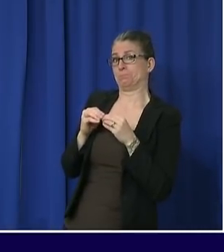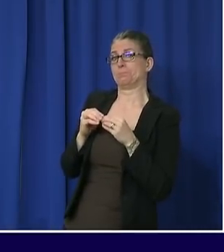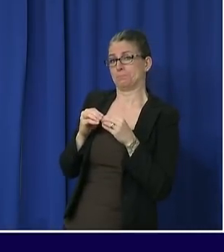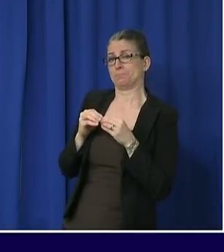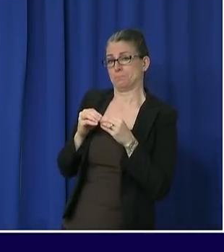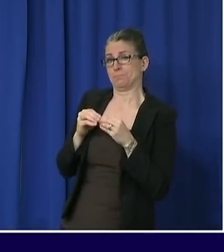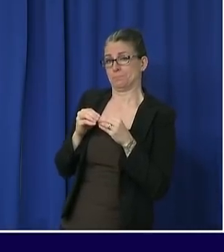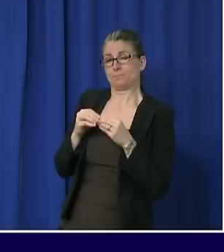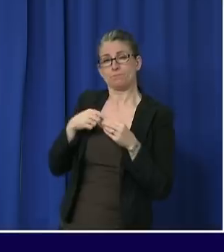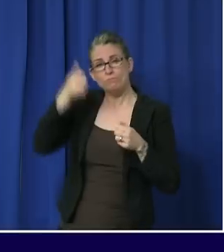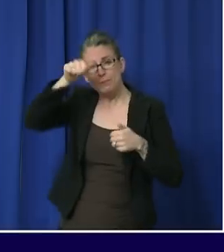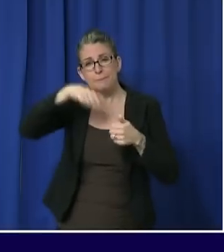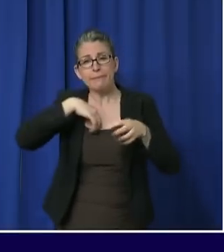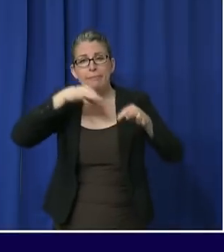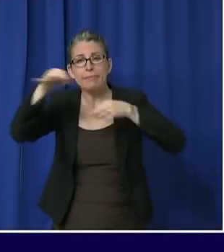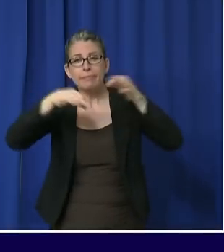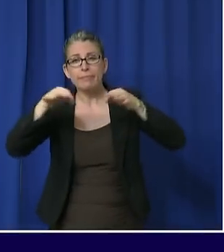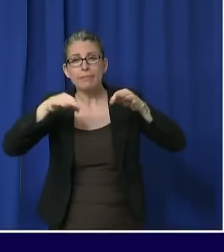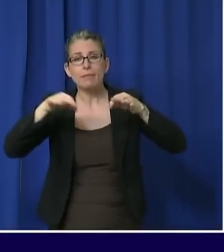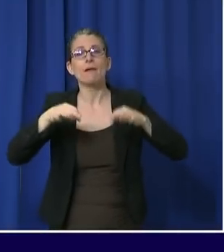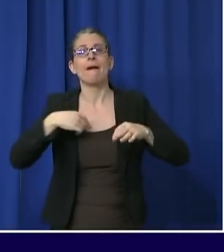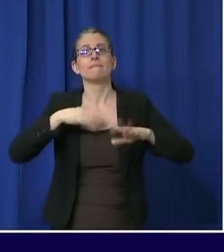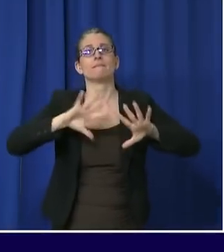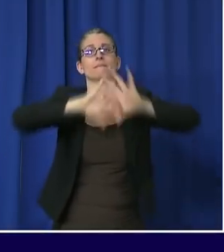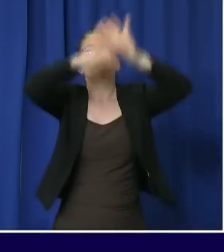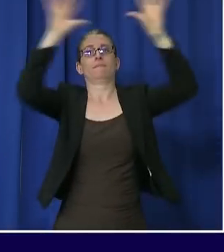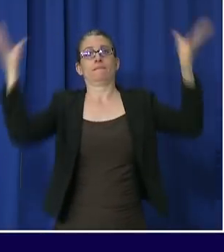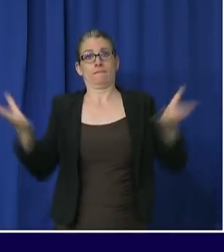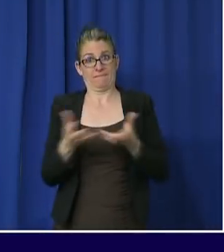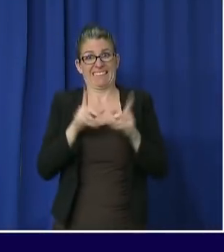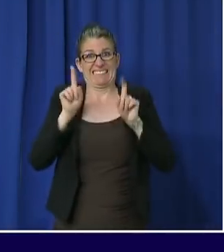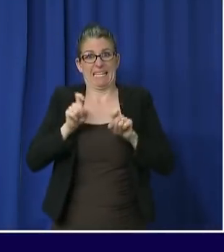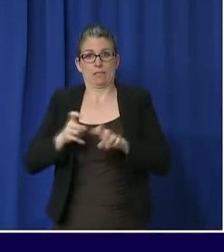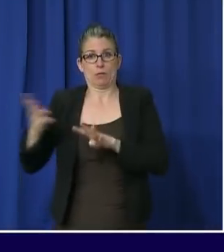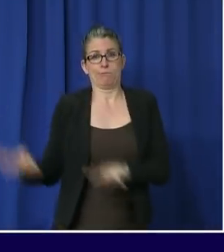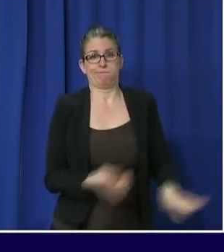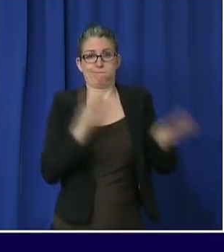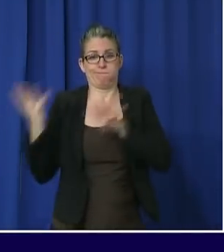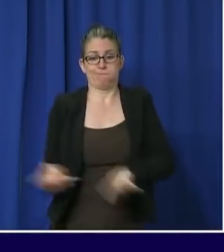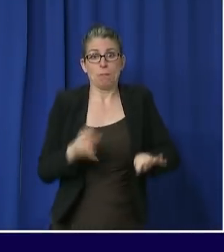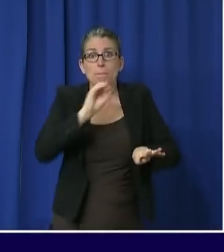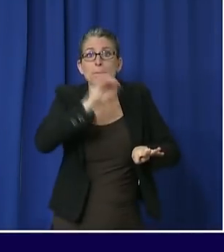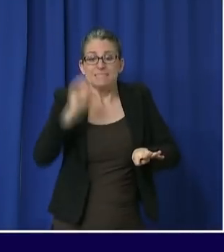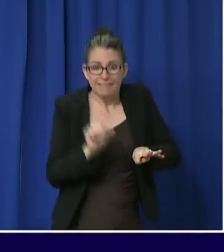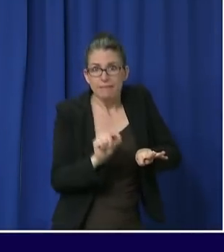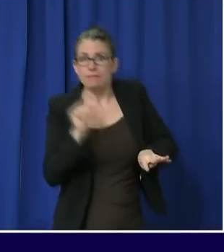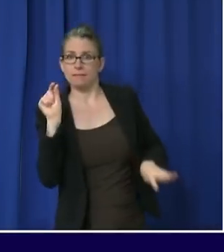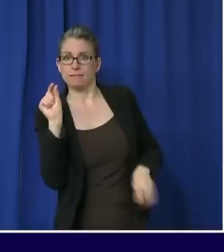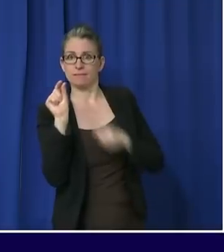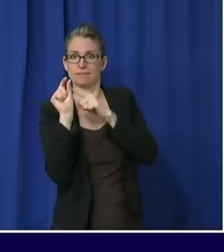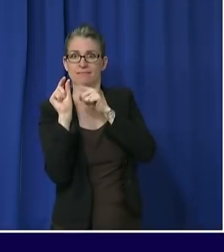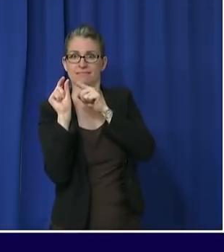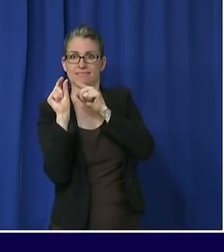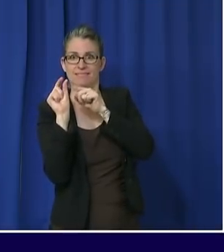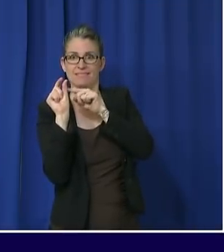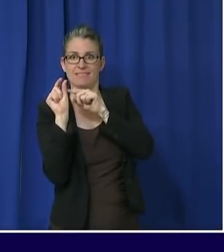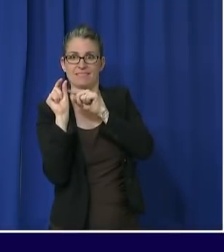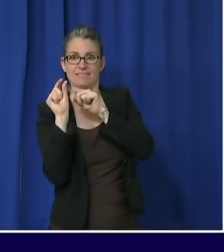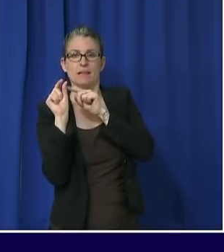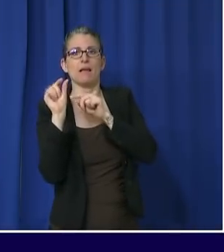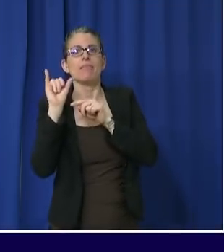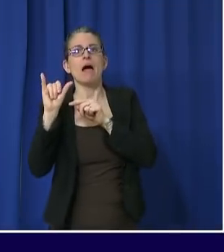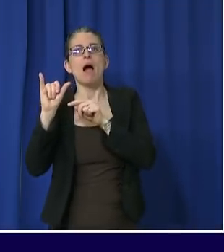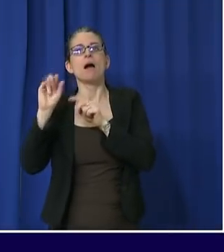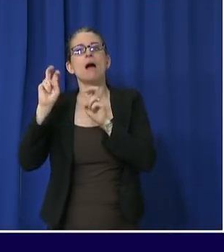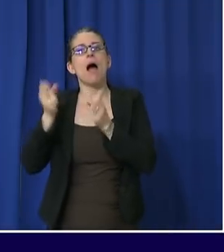rate, seems to be holding steady, if not trending in the right direction, which again means that the number of cases that